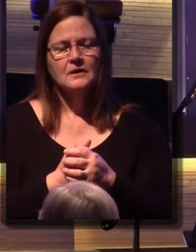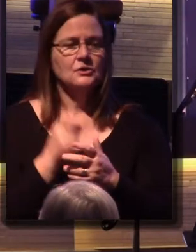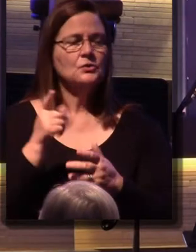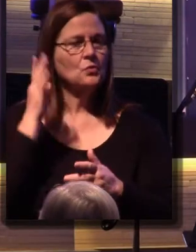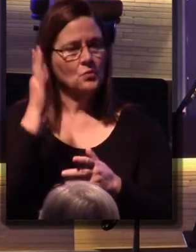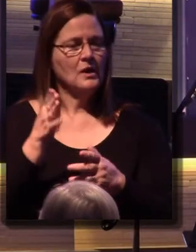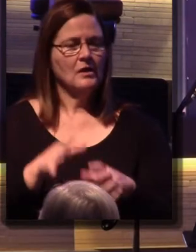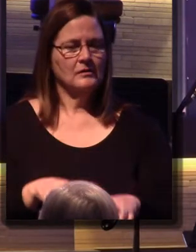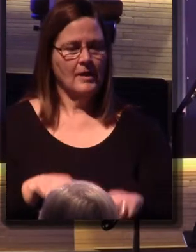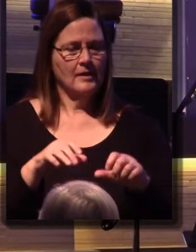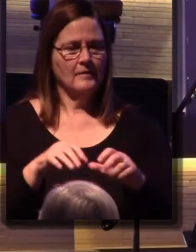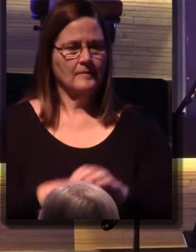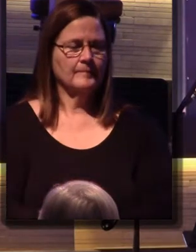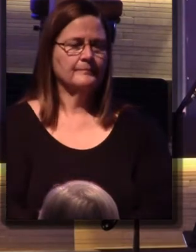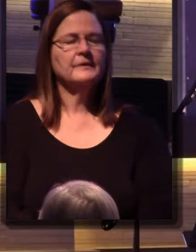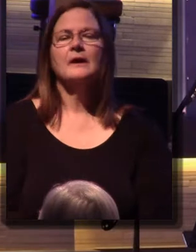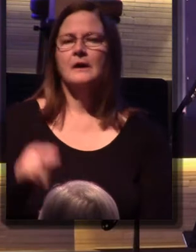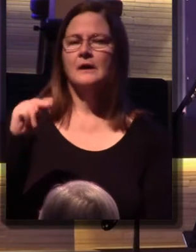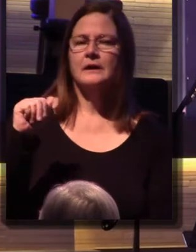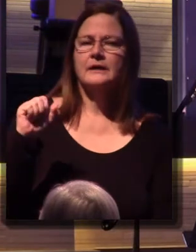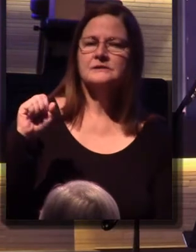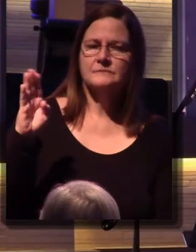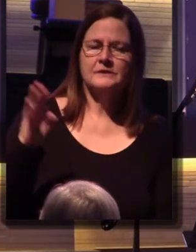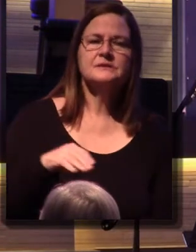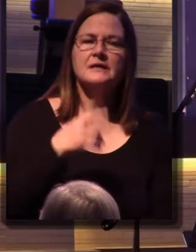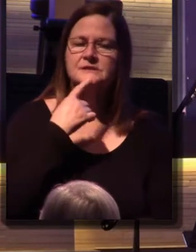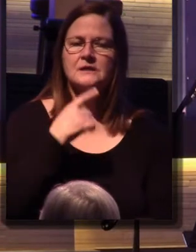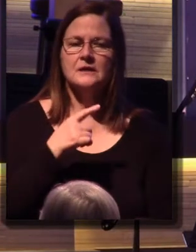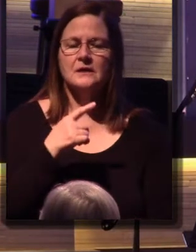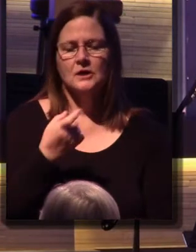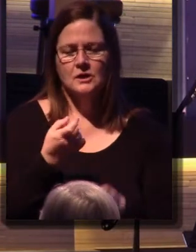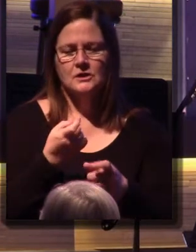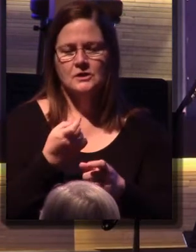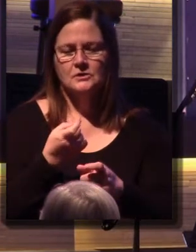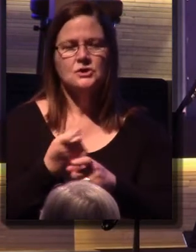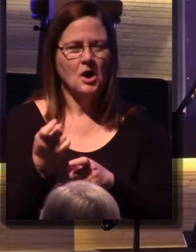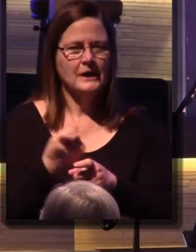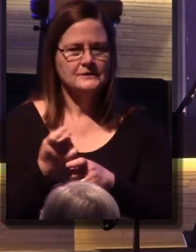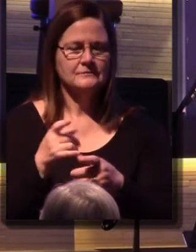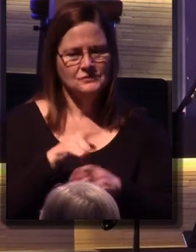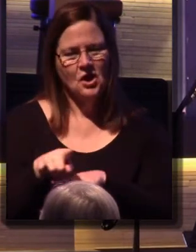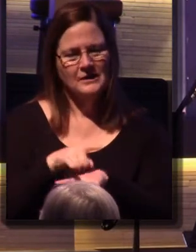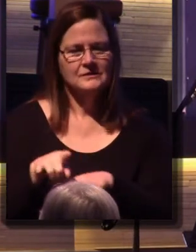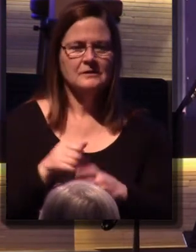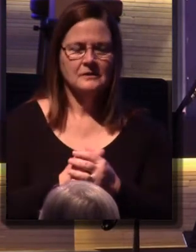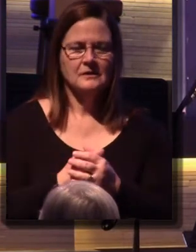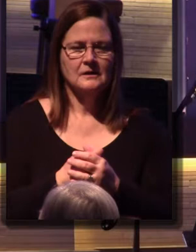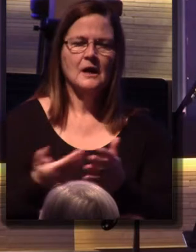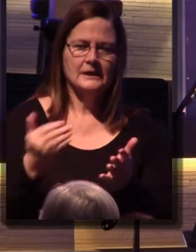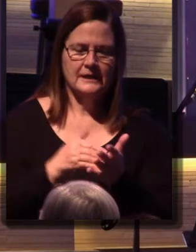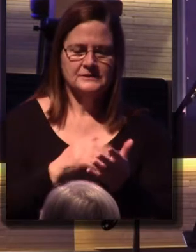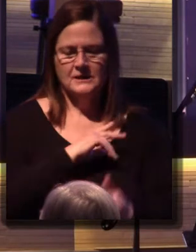been enslaved, that you will take up, and the NASB says, taunt against